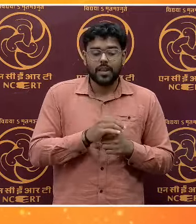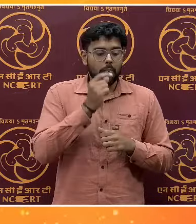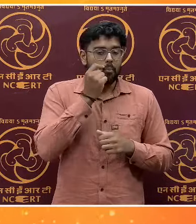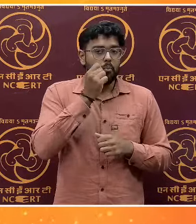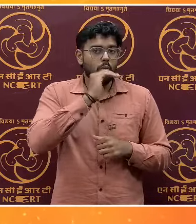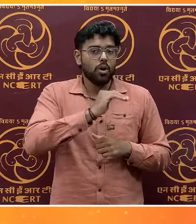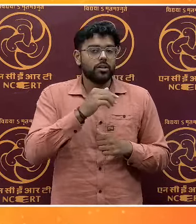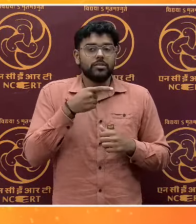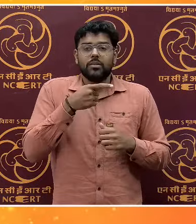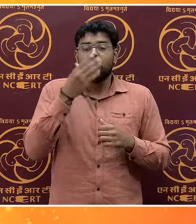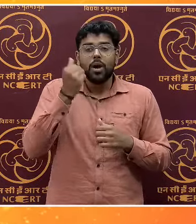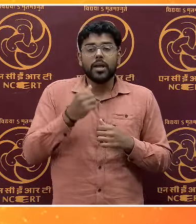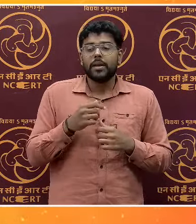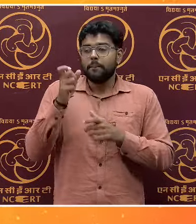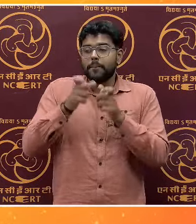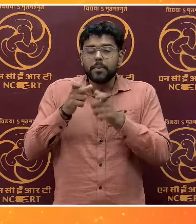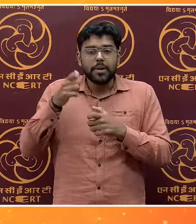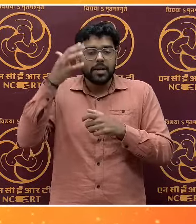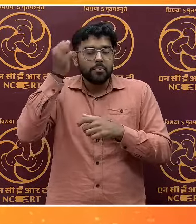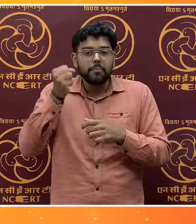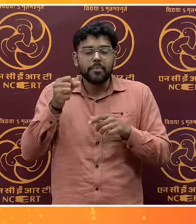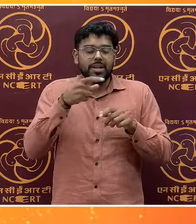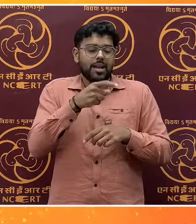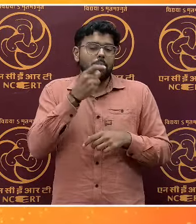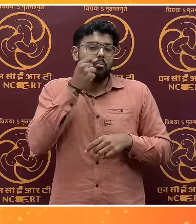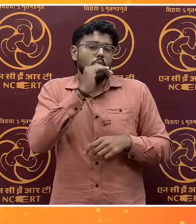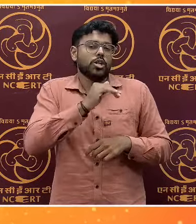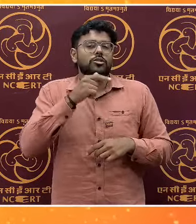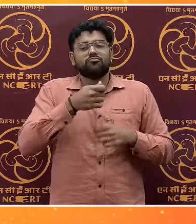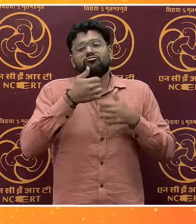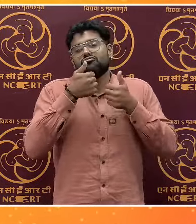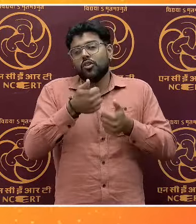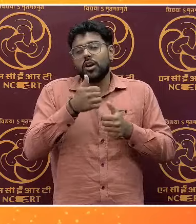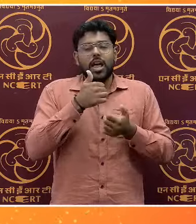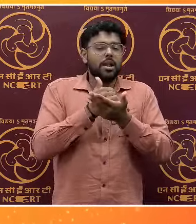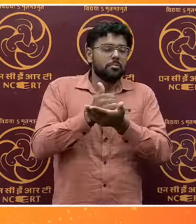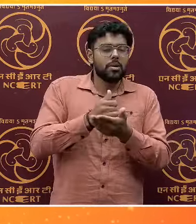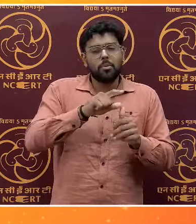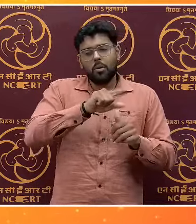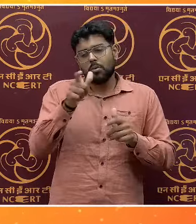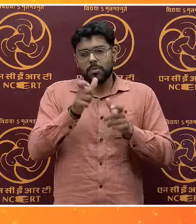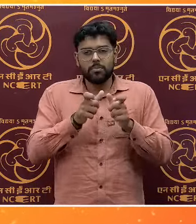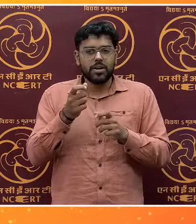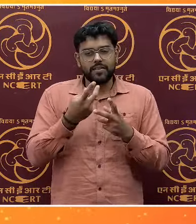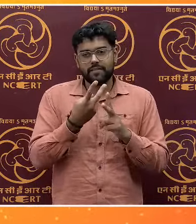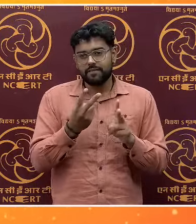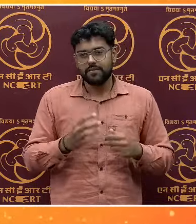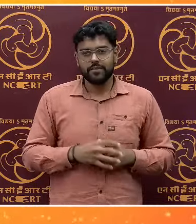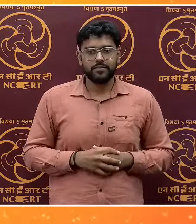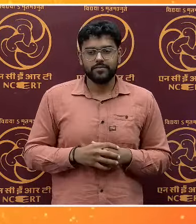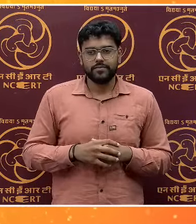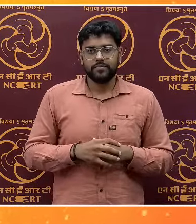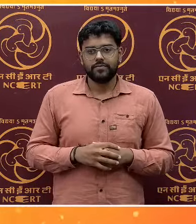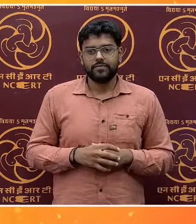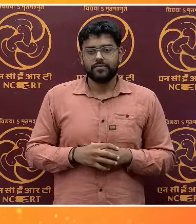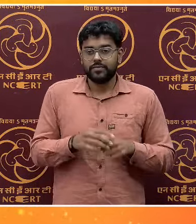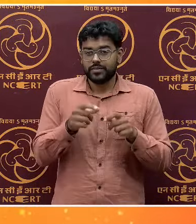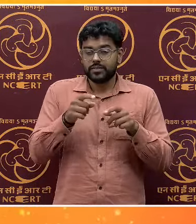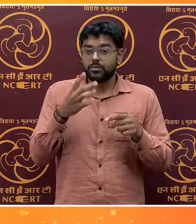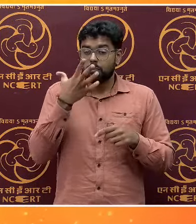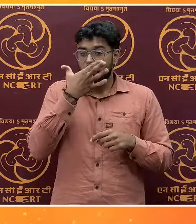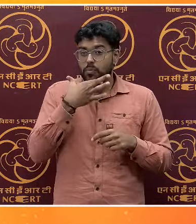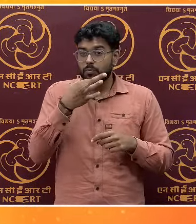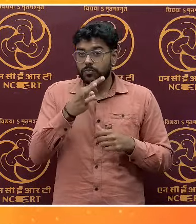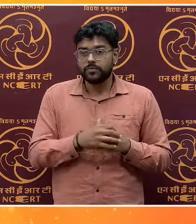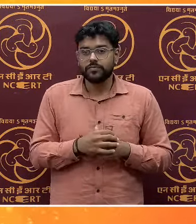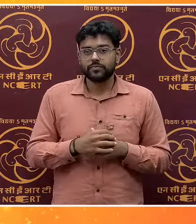They pray for you, and these blessings come handy when you are in trouble, when you are in crisis and need help. And it's a very beautiful one, ma'am.